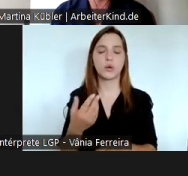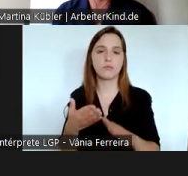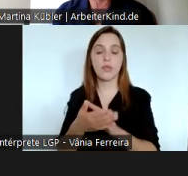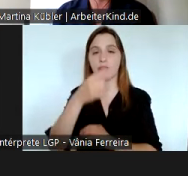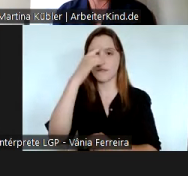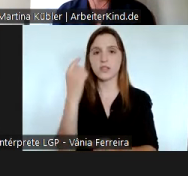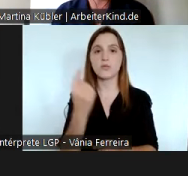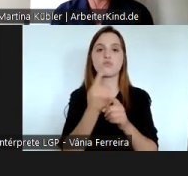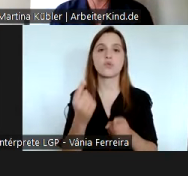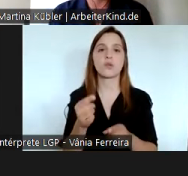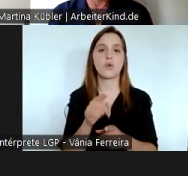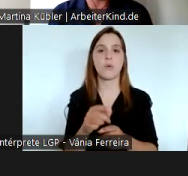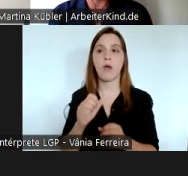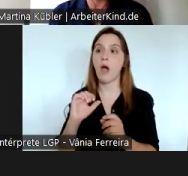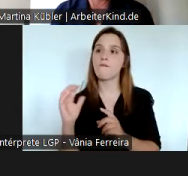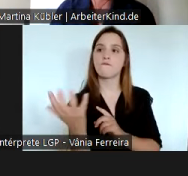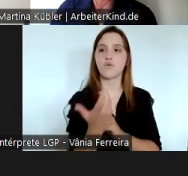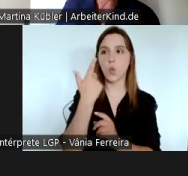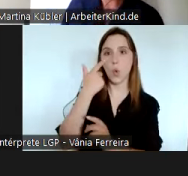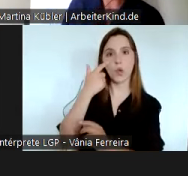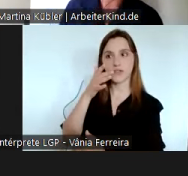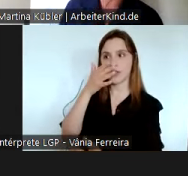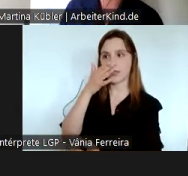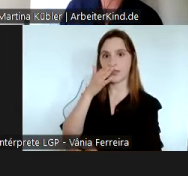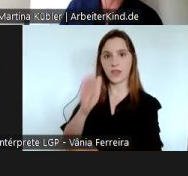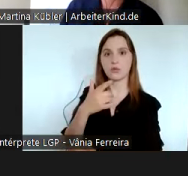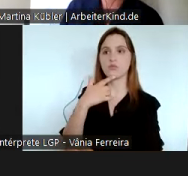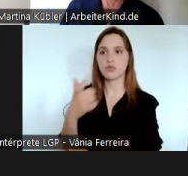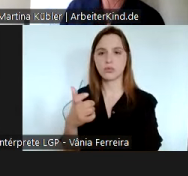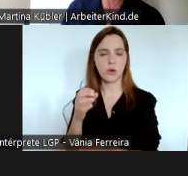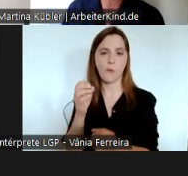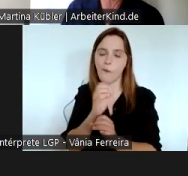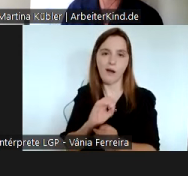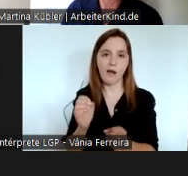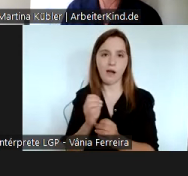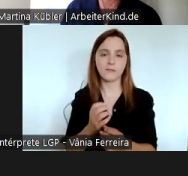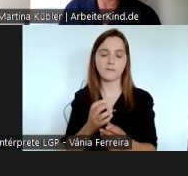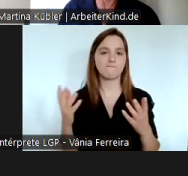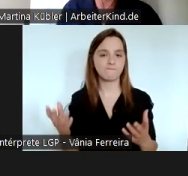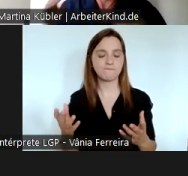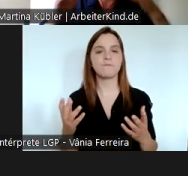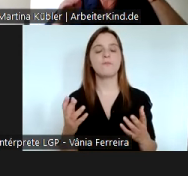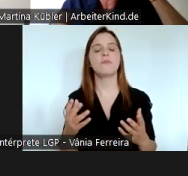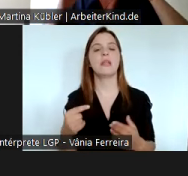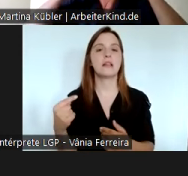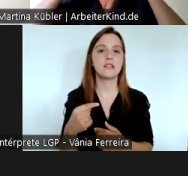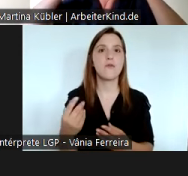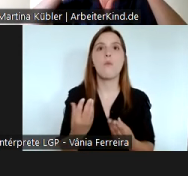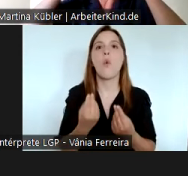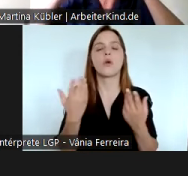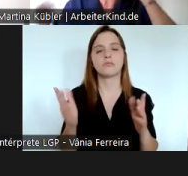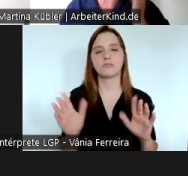their immediate surroundings to ask. So yeah, that sounded very negative, but we also